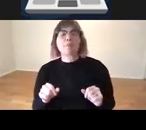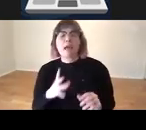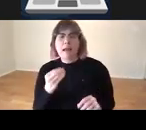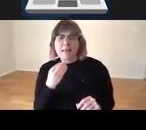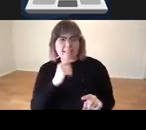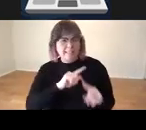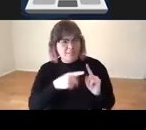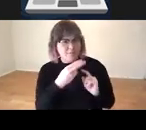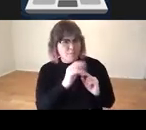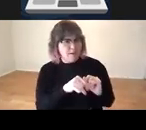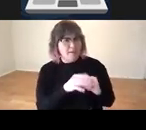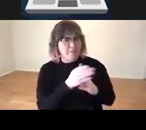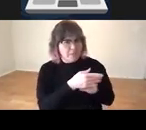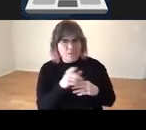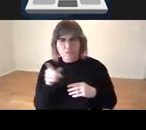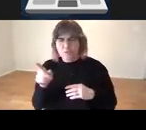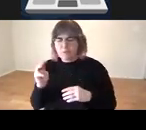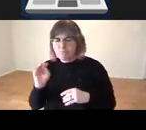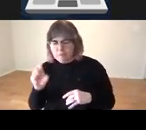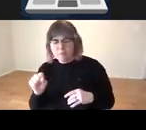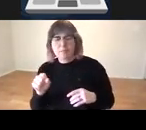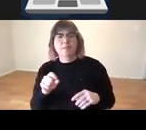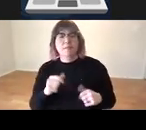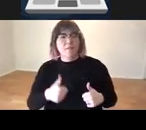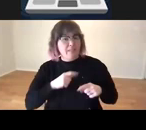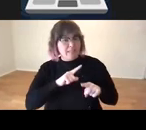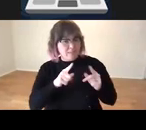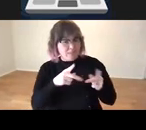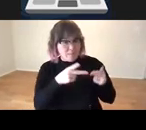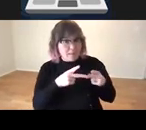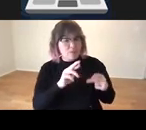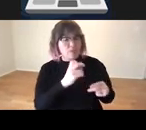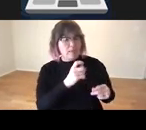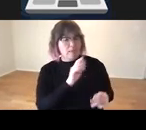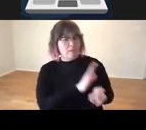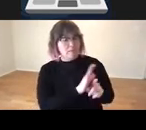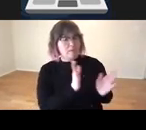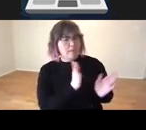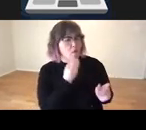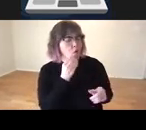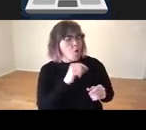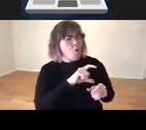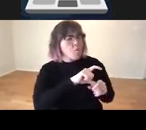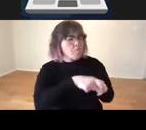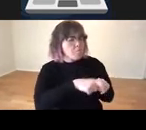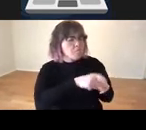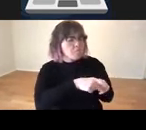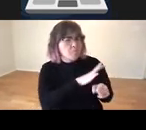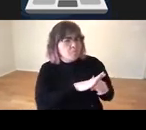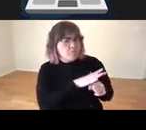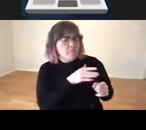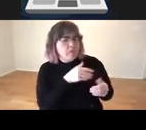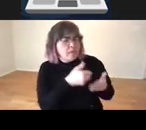prey sources. They occupy different spaces. So residents tend to have smaller home ranges and occur a little closer inshore,